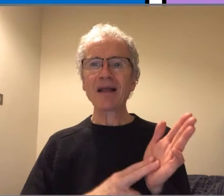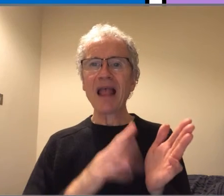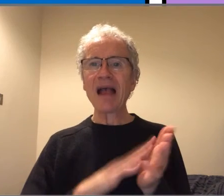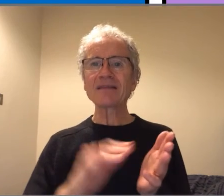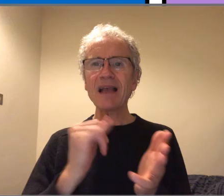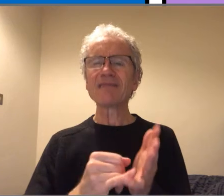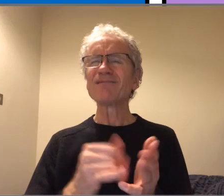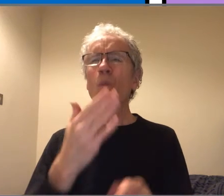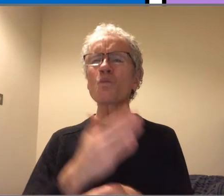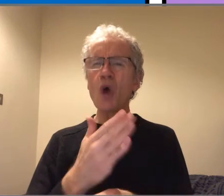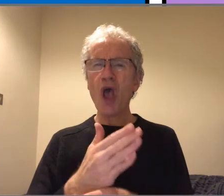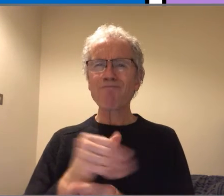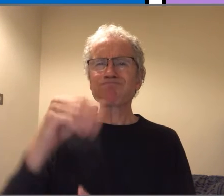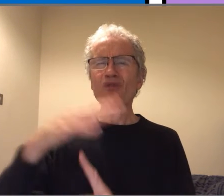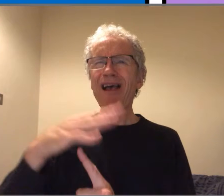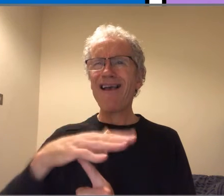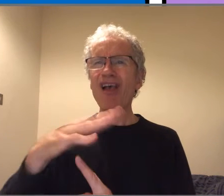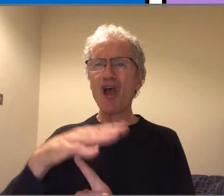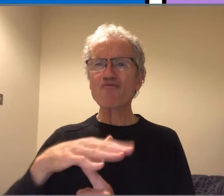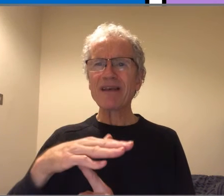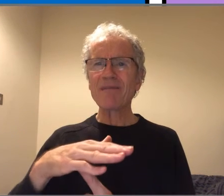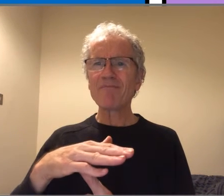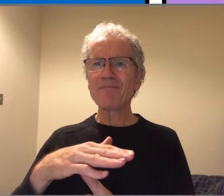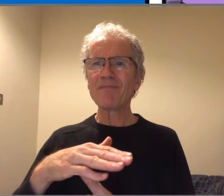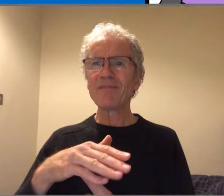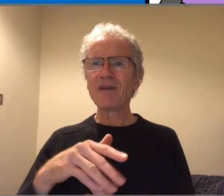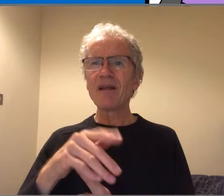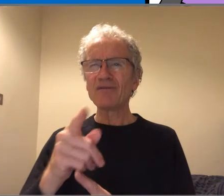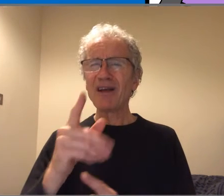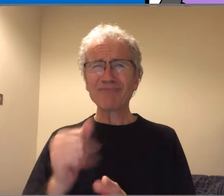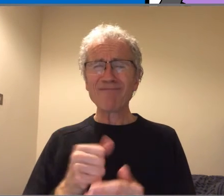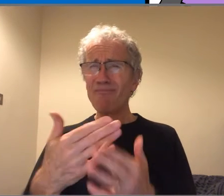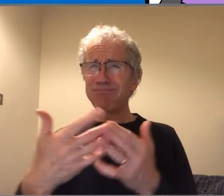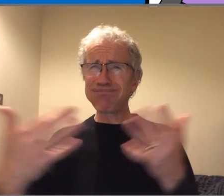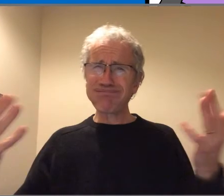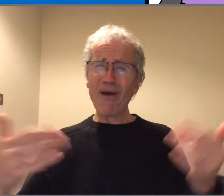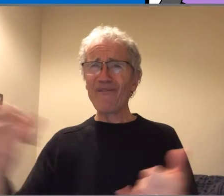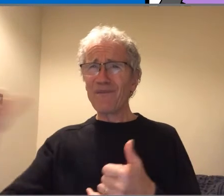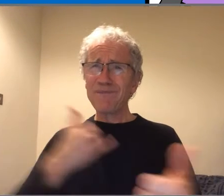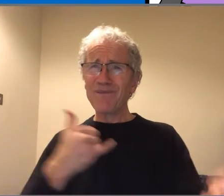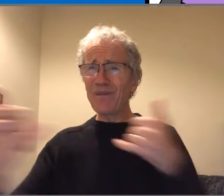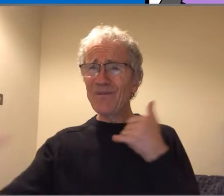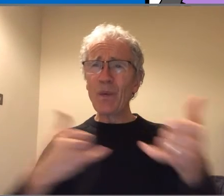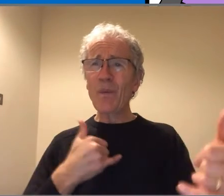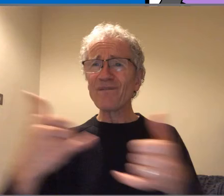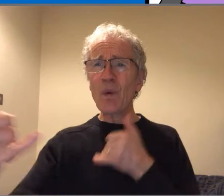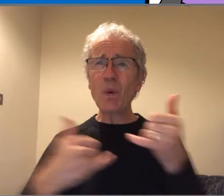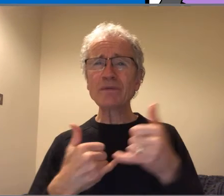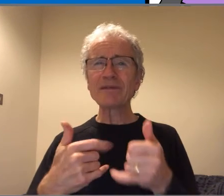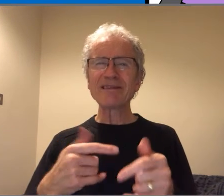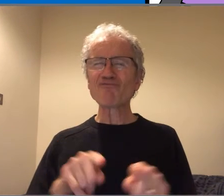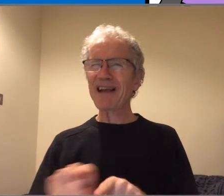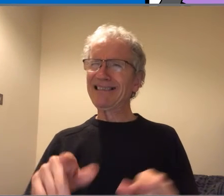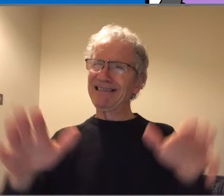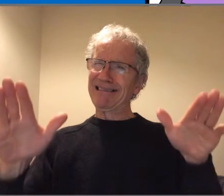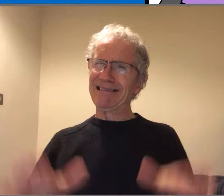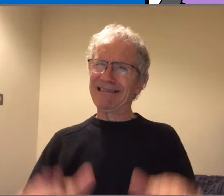The NHS are working in priority order and if they receive a large number of calls, it slows the process down.